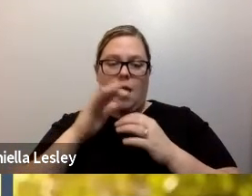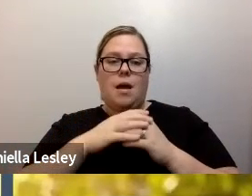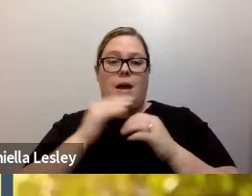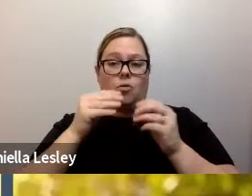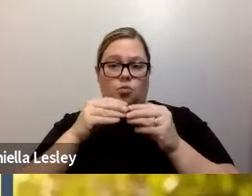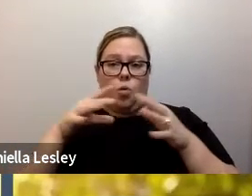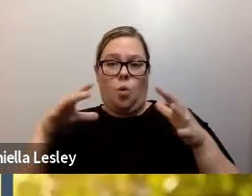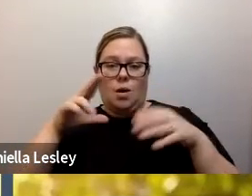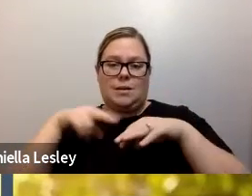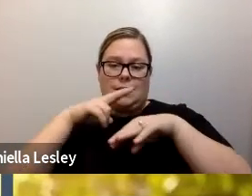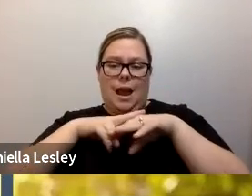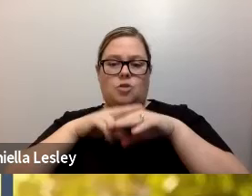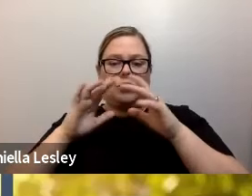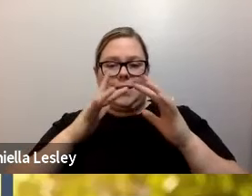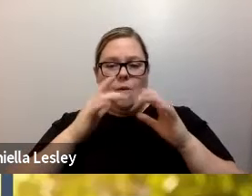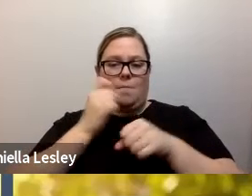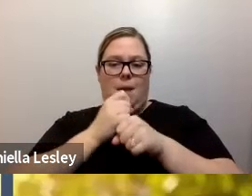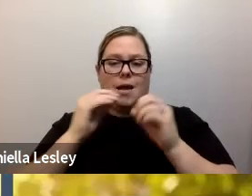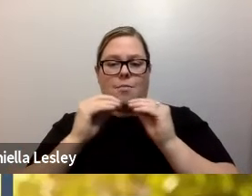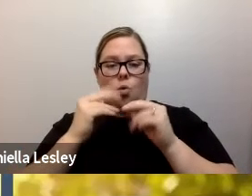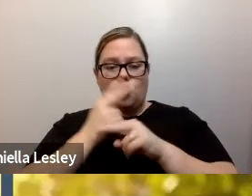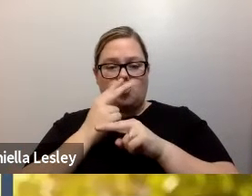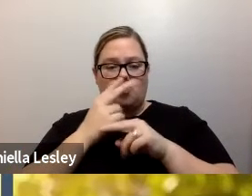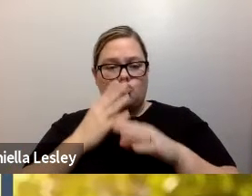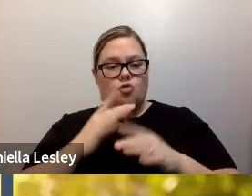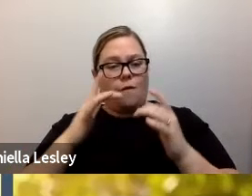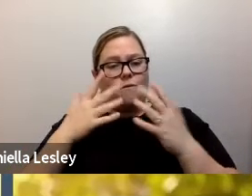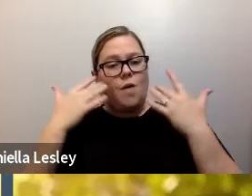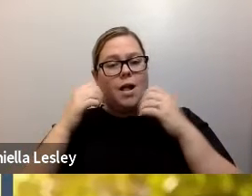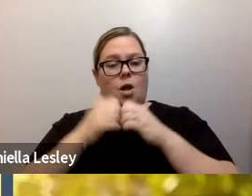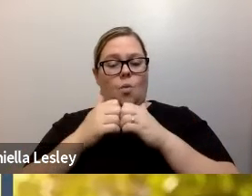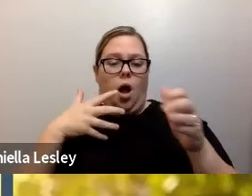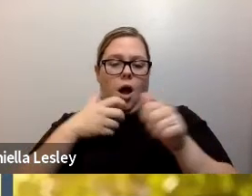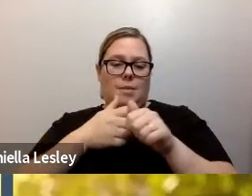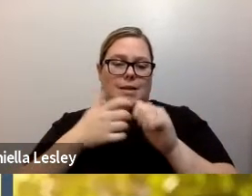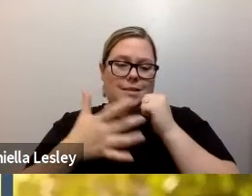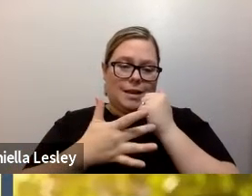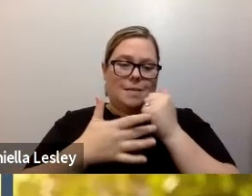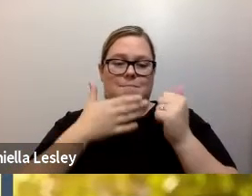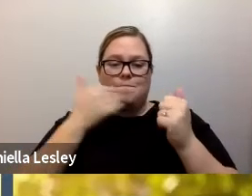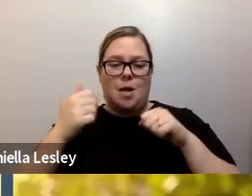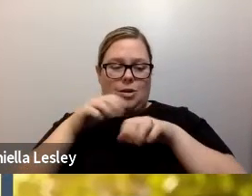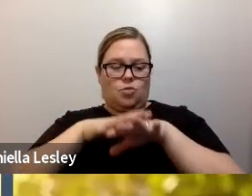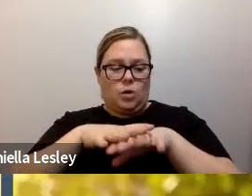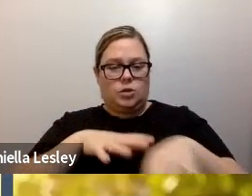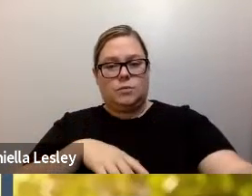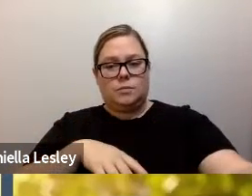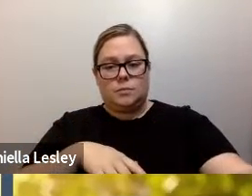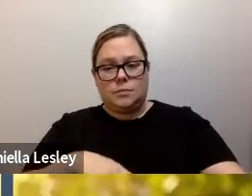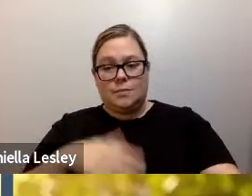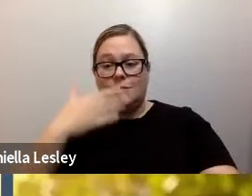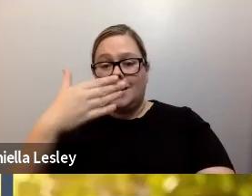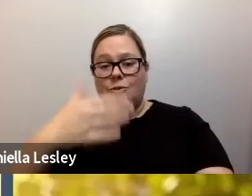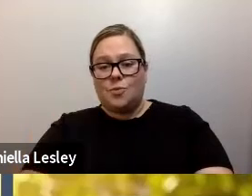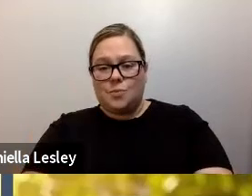growing our national network, making it more user-friendly with updated technology and better integration. Thank